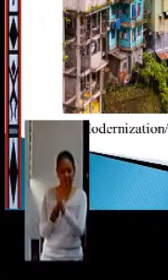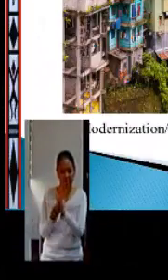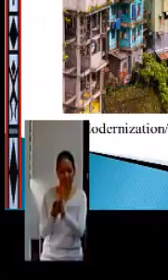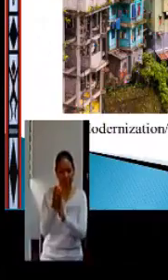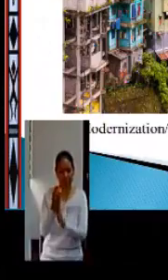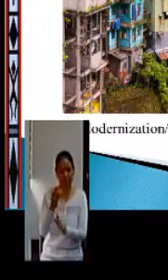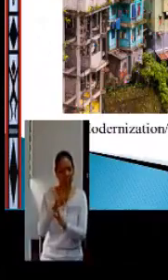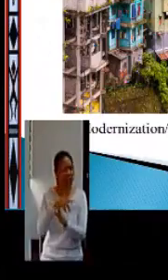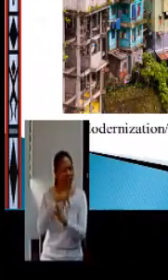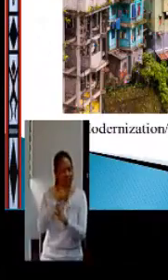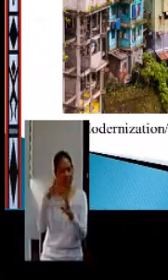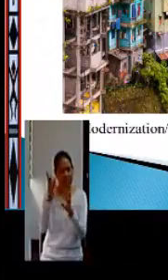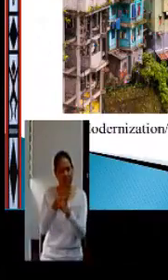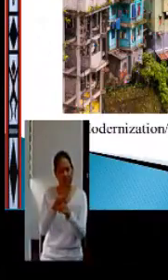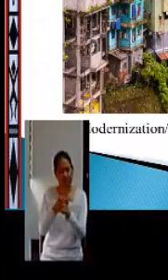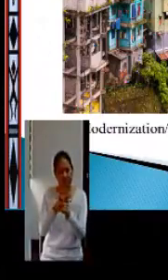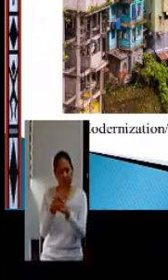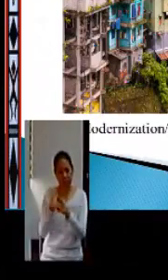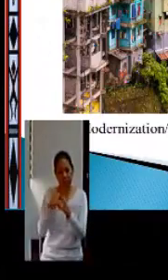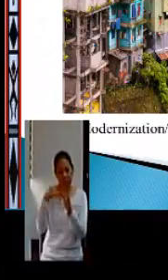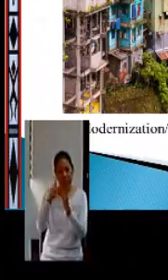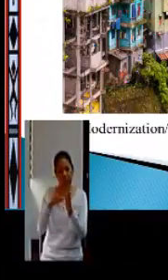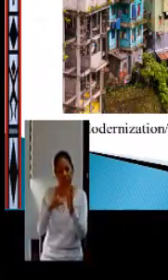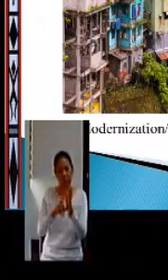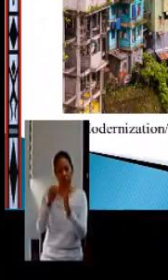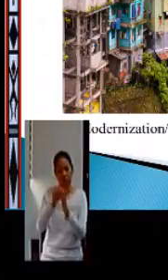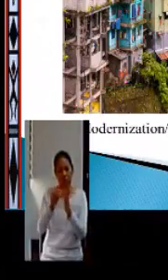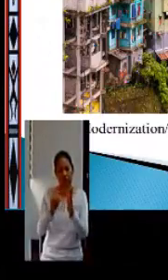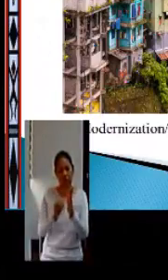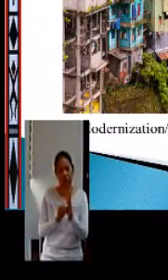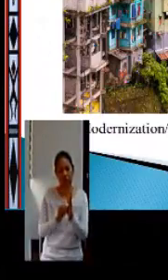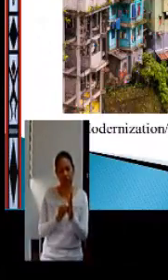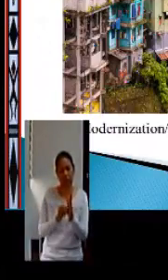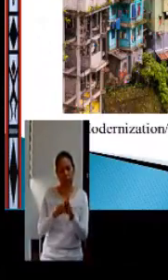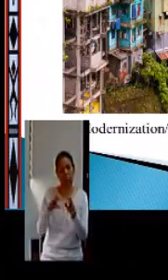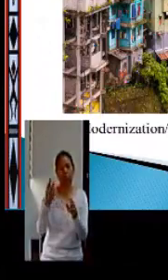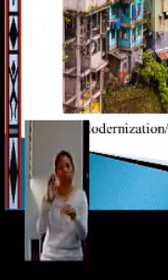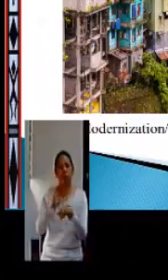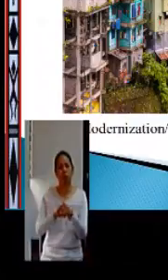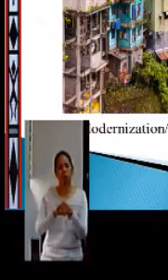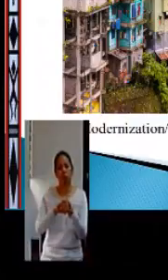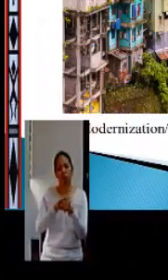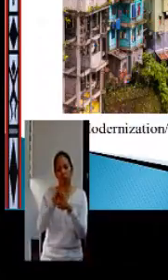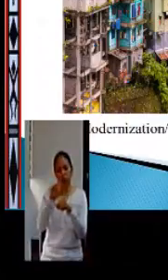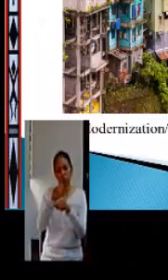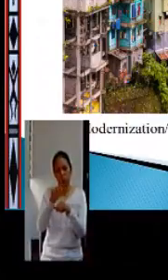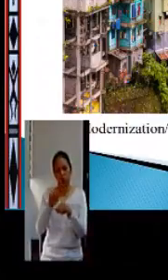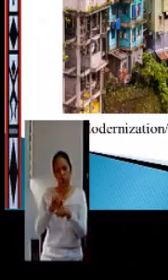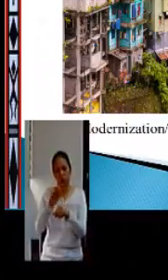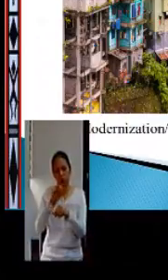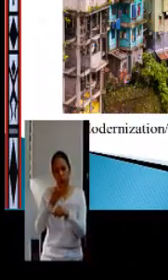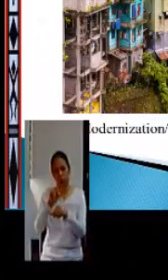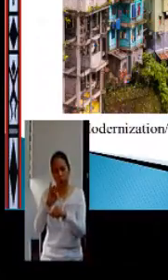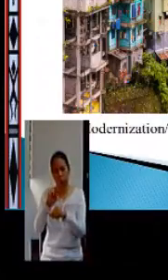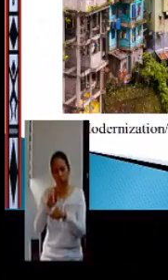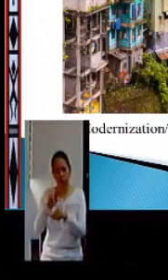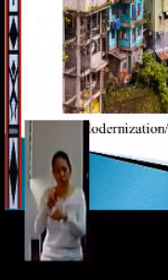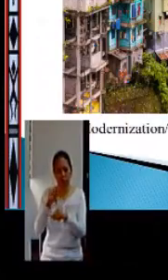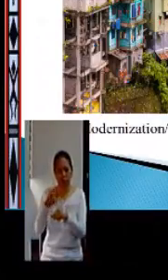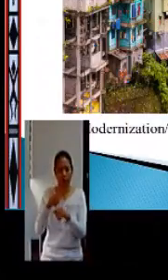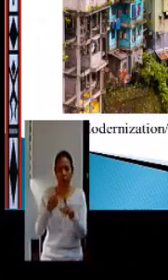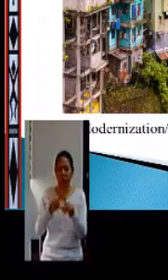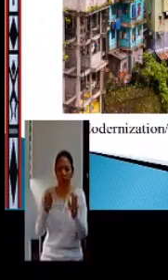development. We have laws and ordinances on land or zoning ordinances, but unfortunately, there is no political will in